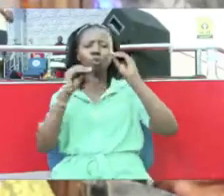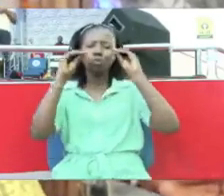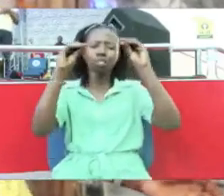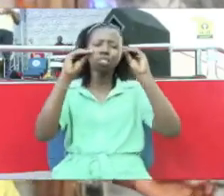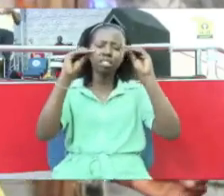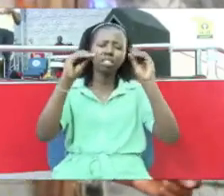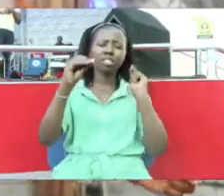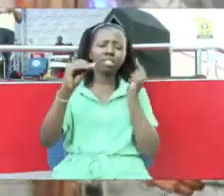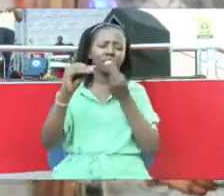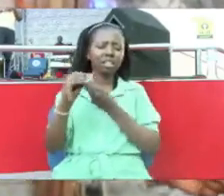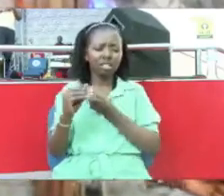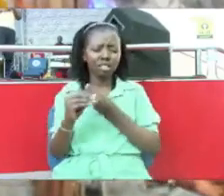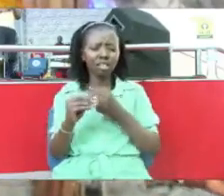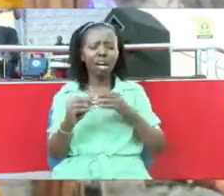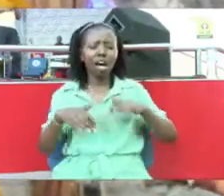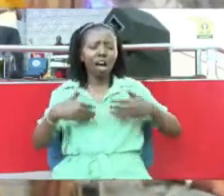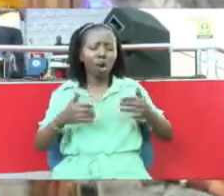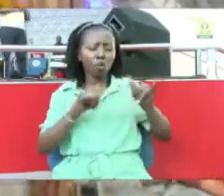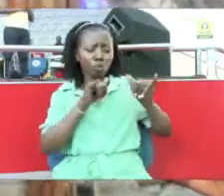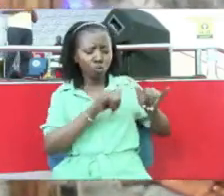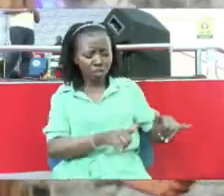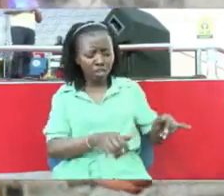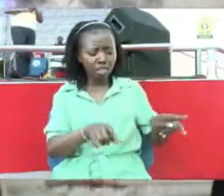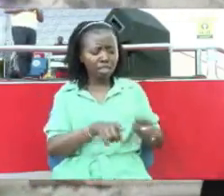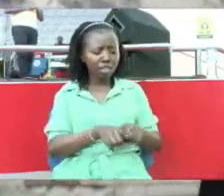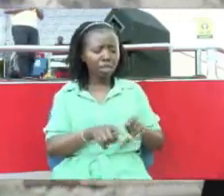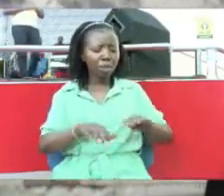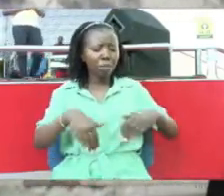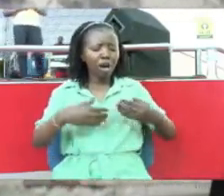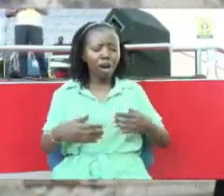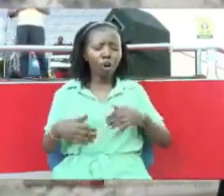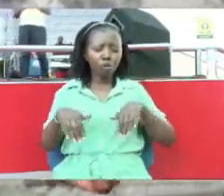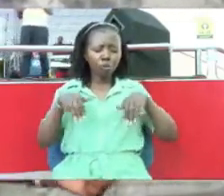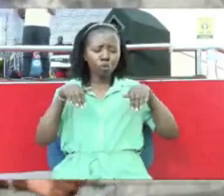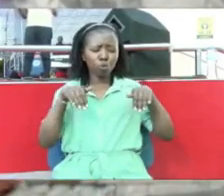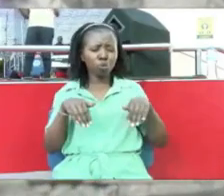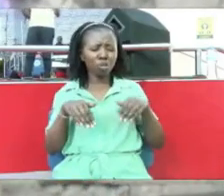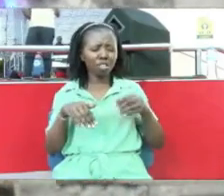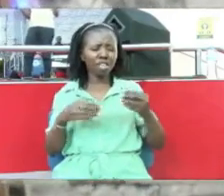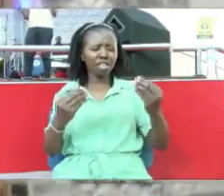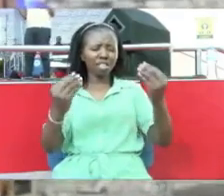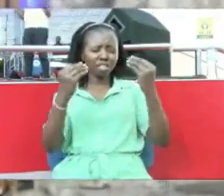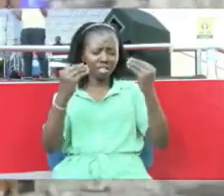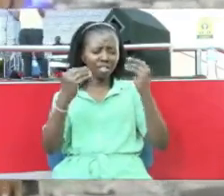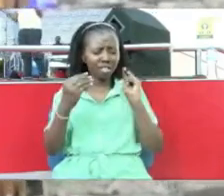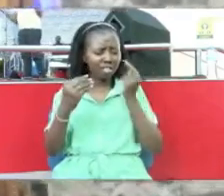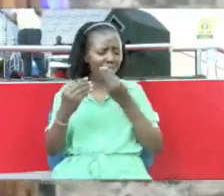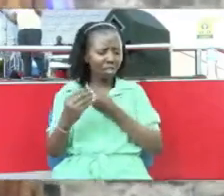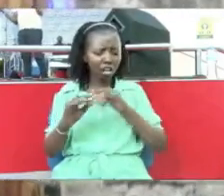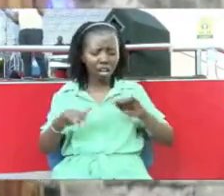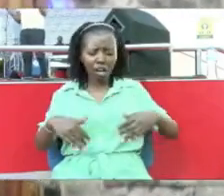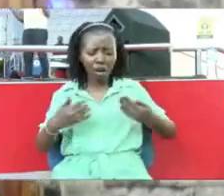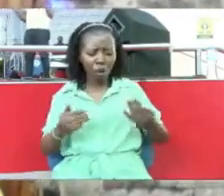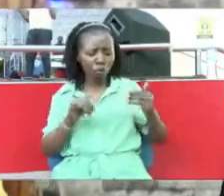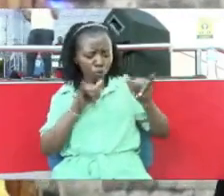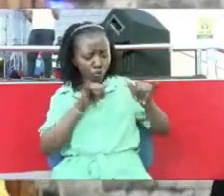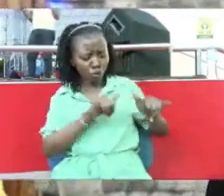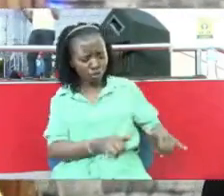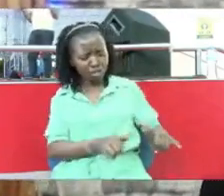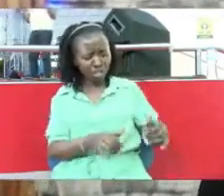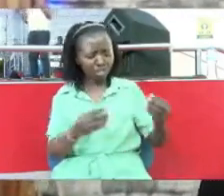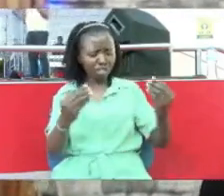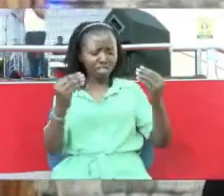God. Teach us how to tarry in your presence. Tufundishe kukaa uweponi mwako mfalme.